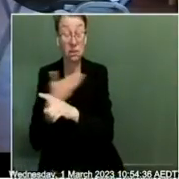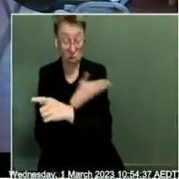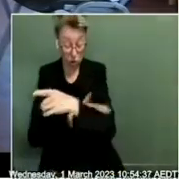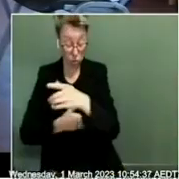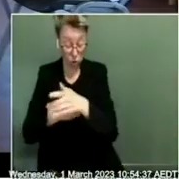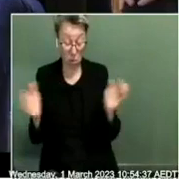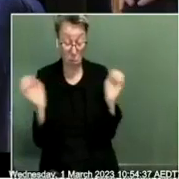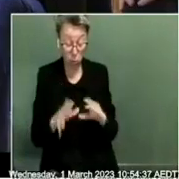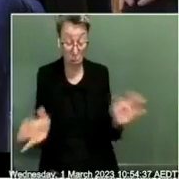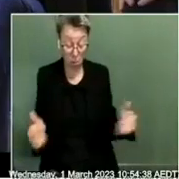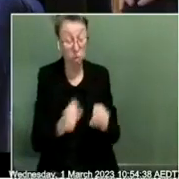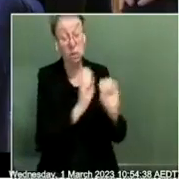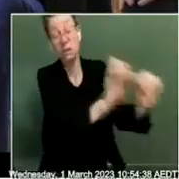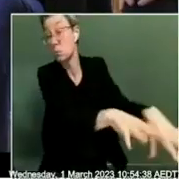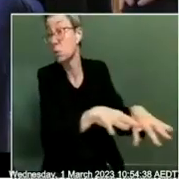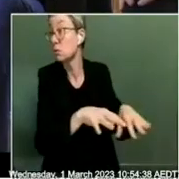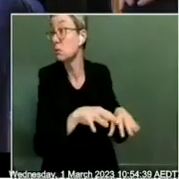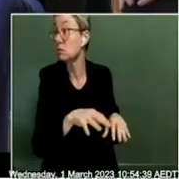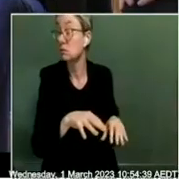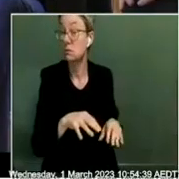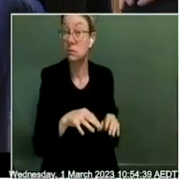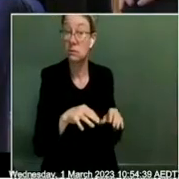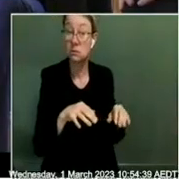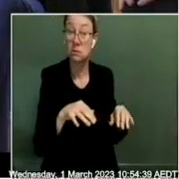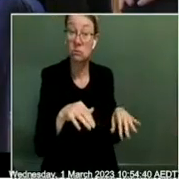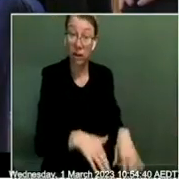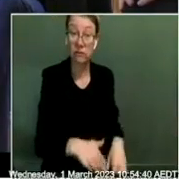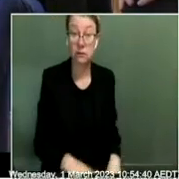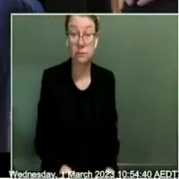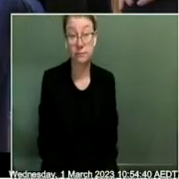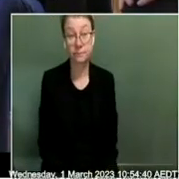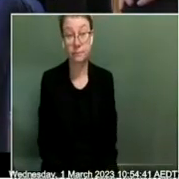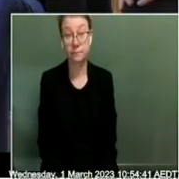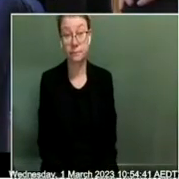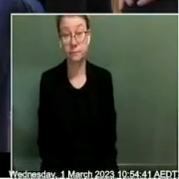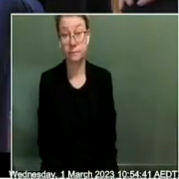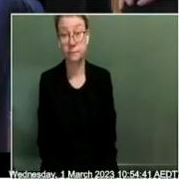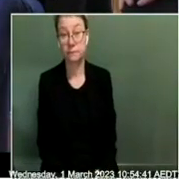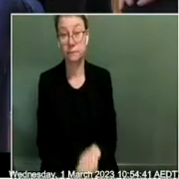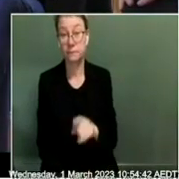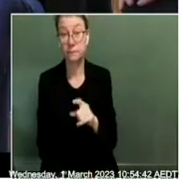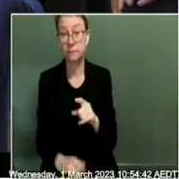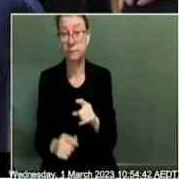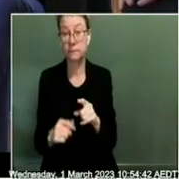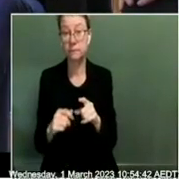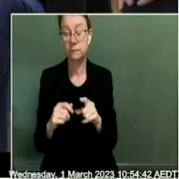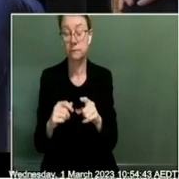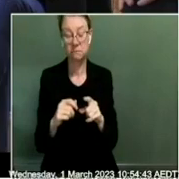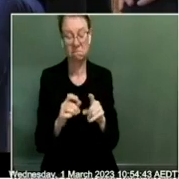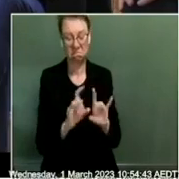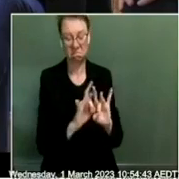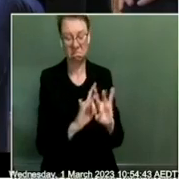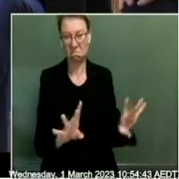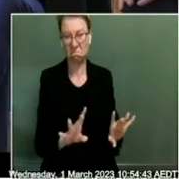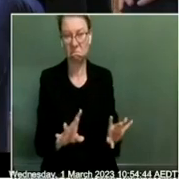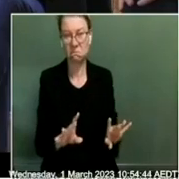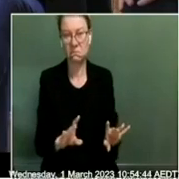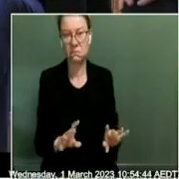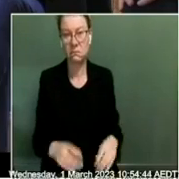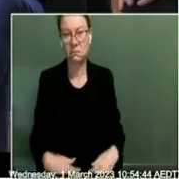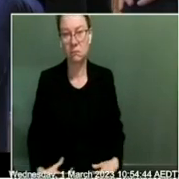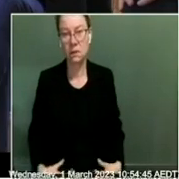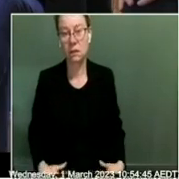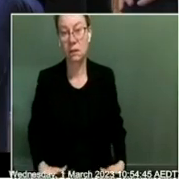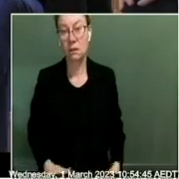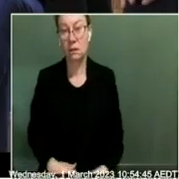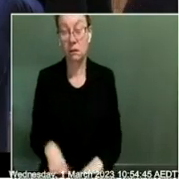think total devastation of him, and then he's gone with no family with so, him, no